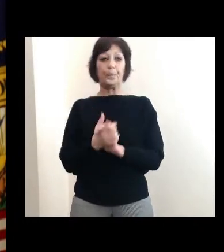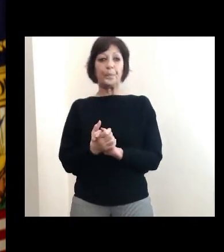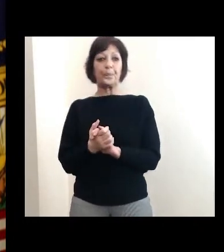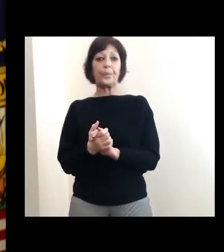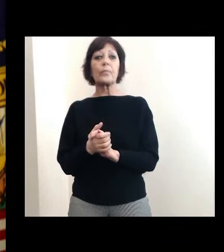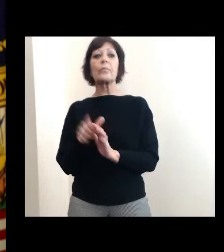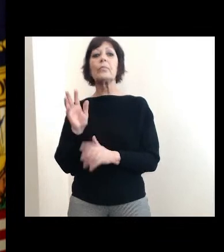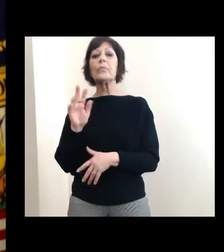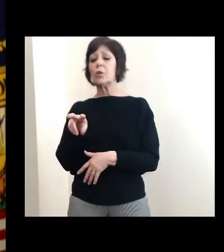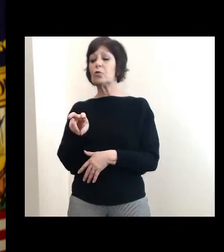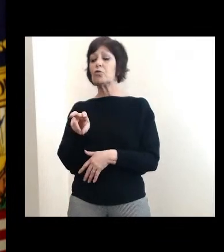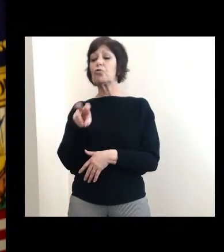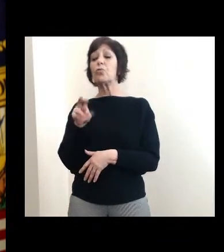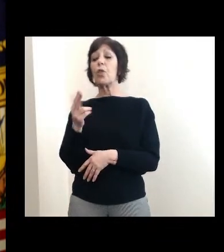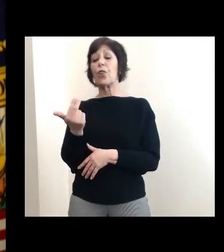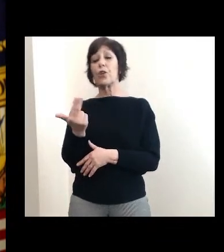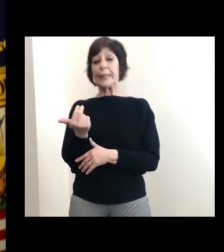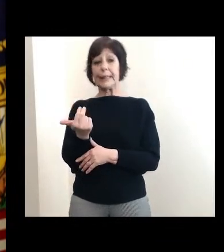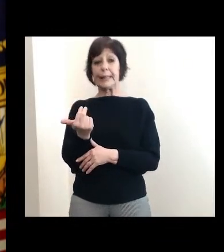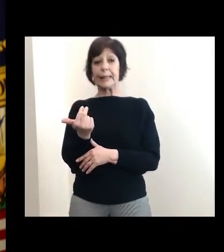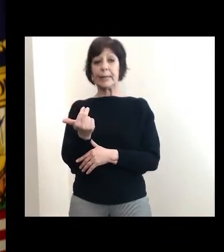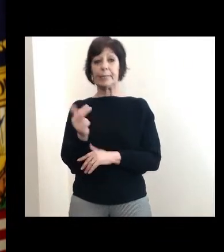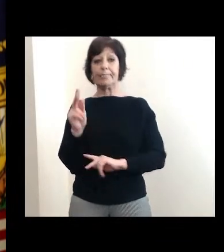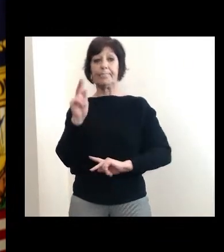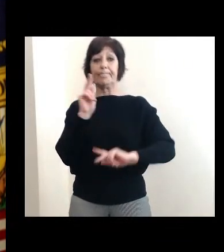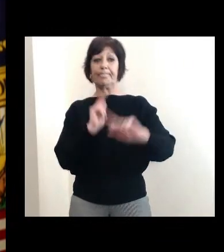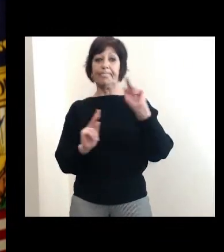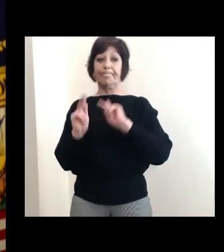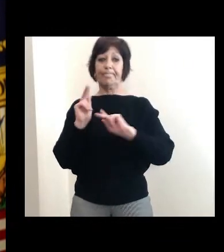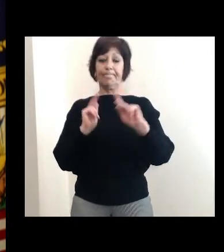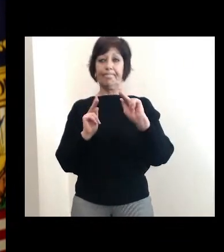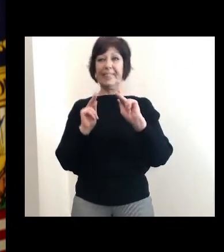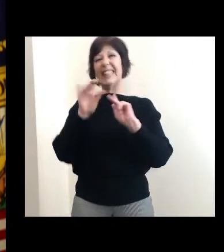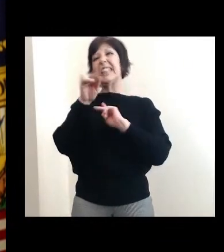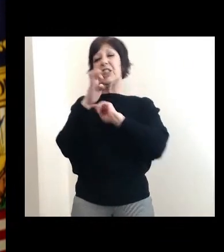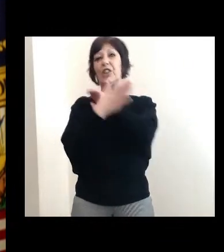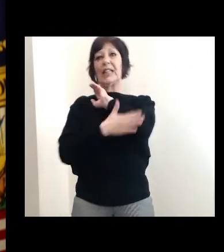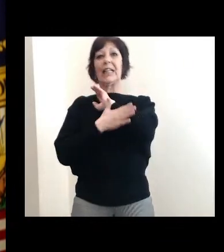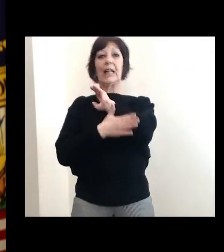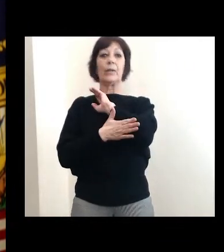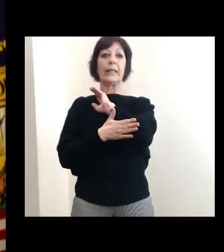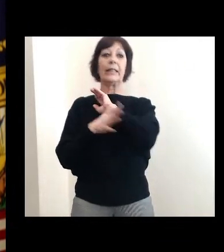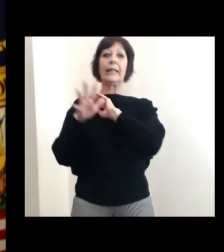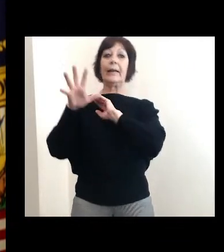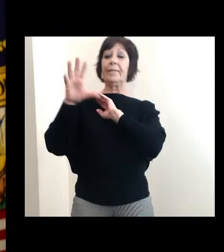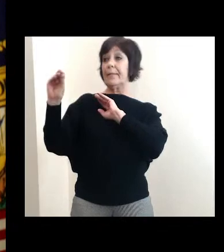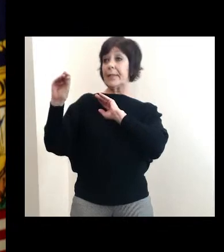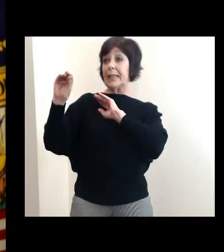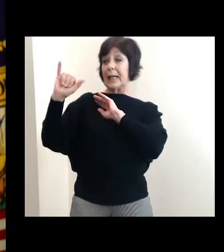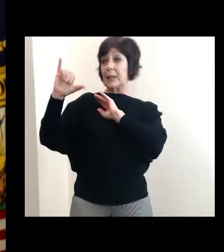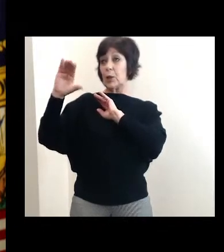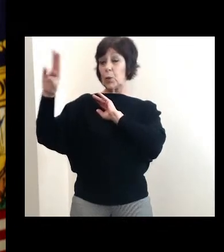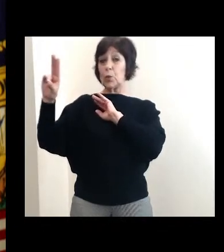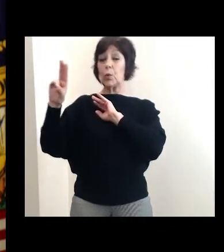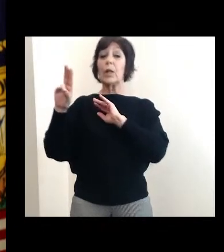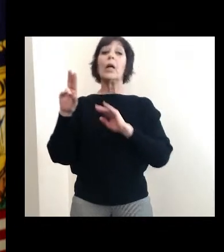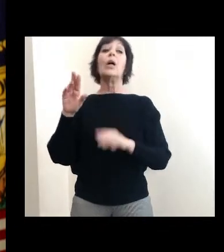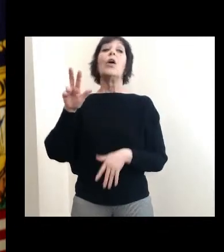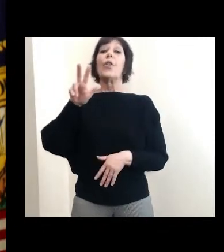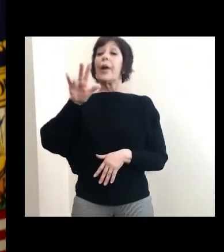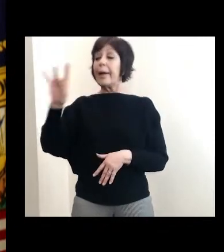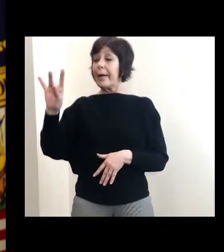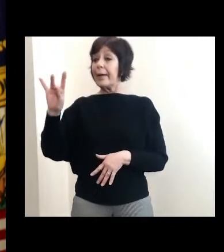and 213 patients in Erie County hospitals, which 50 of them were in the ICU, 38 were on an airway